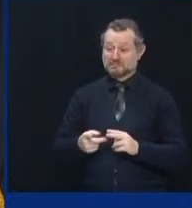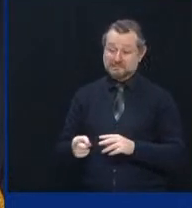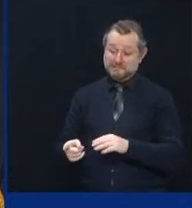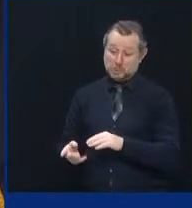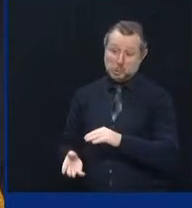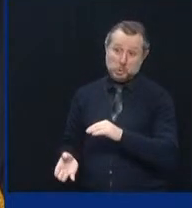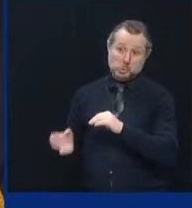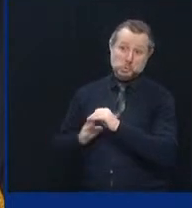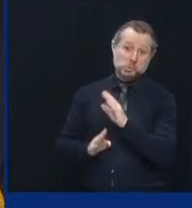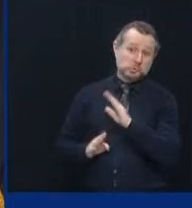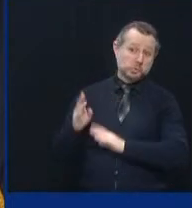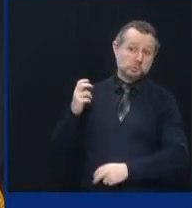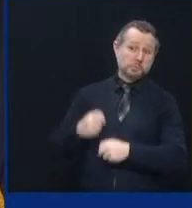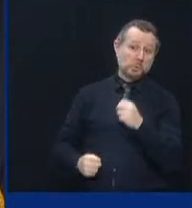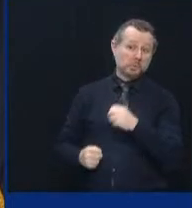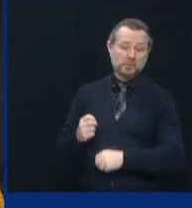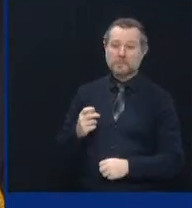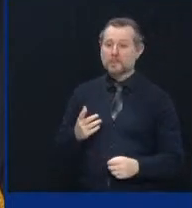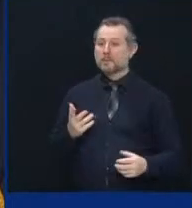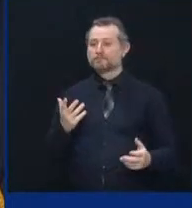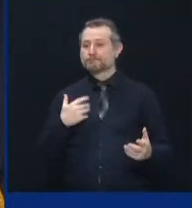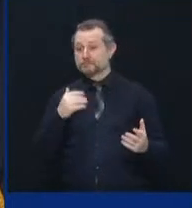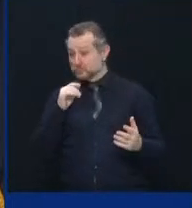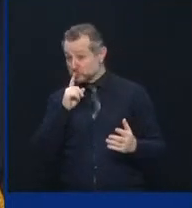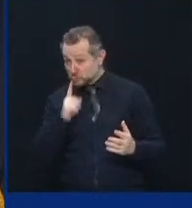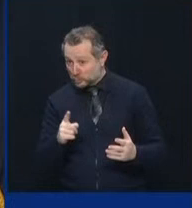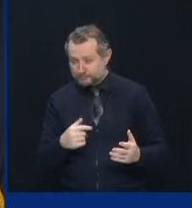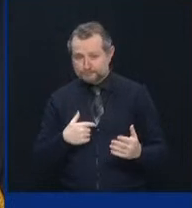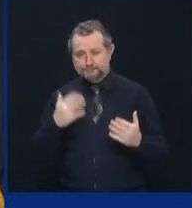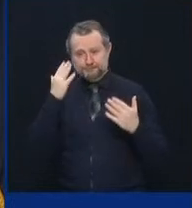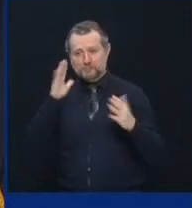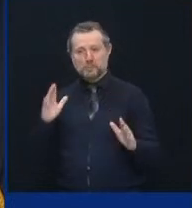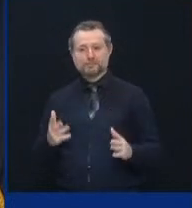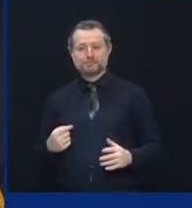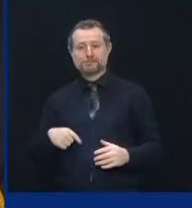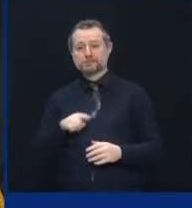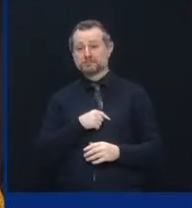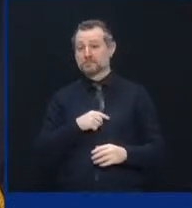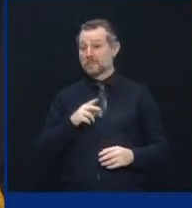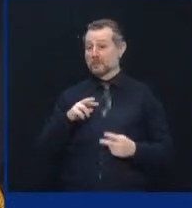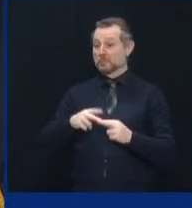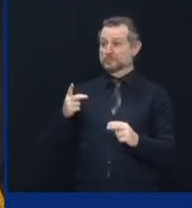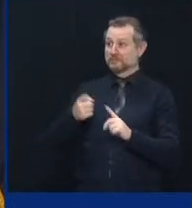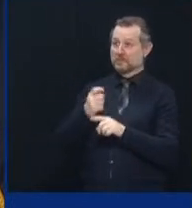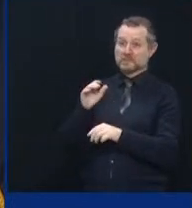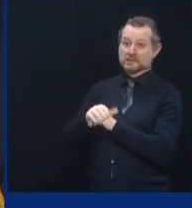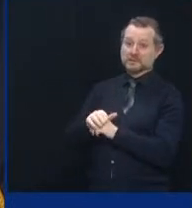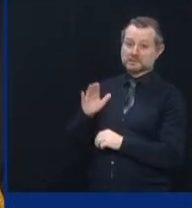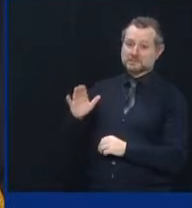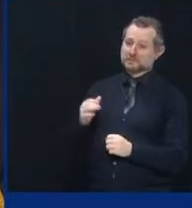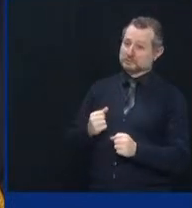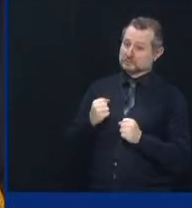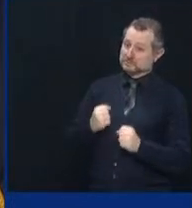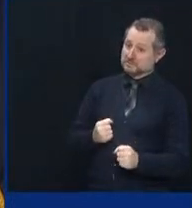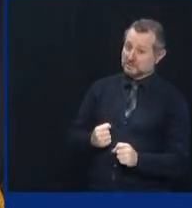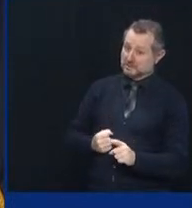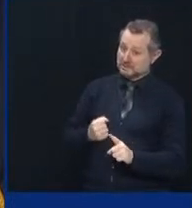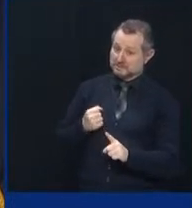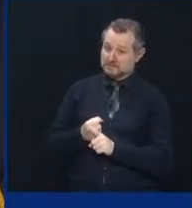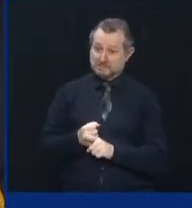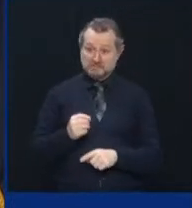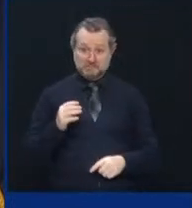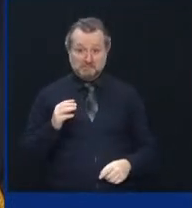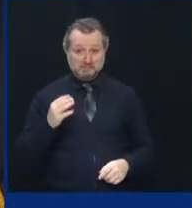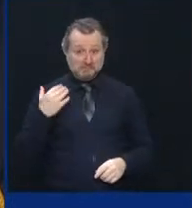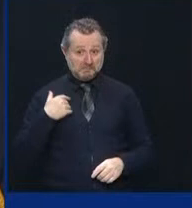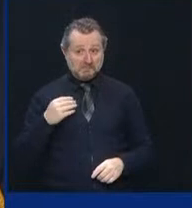Not for sure, but the UK variant may be a dominant strain in March, 2 months. What does that mean